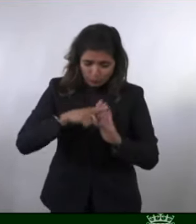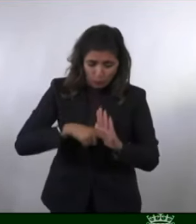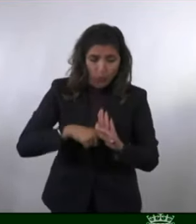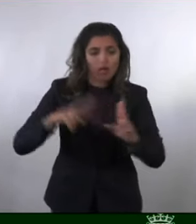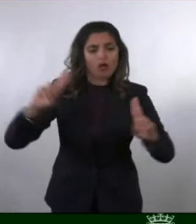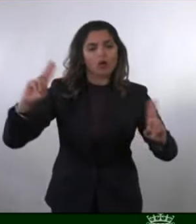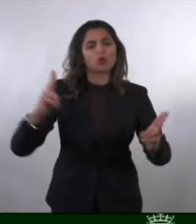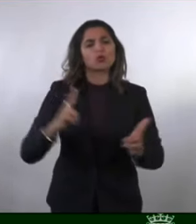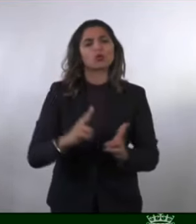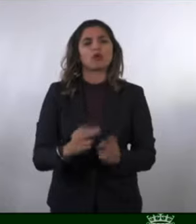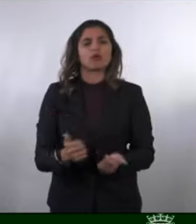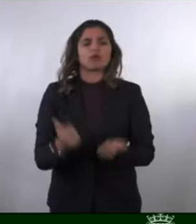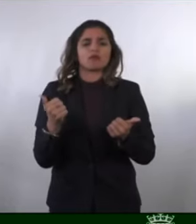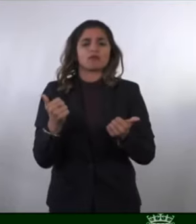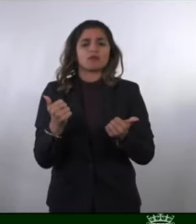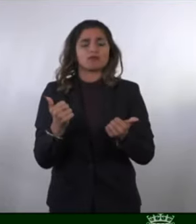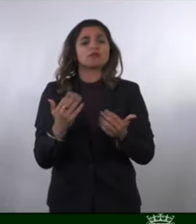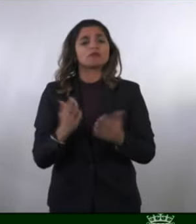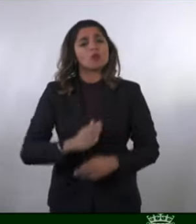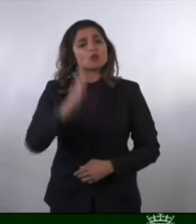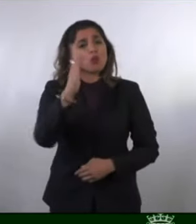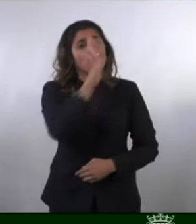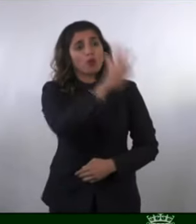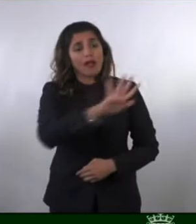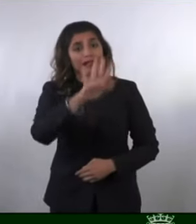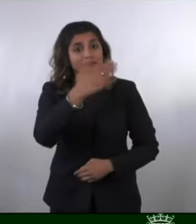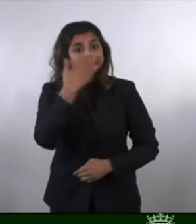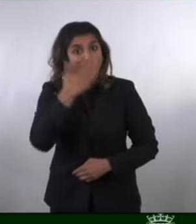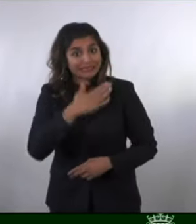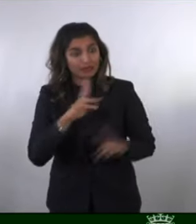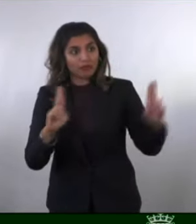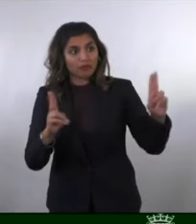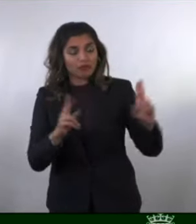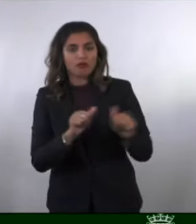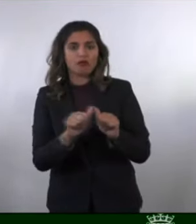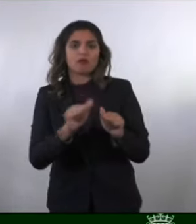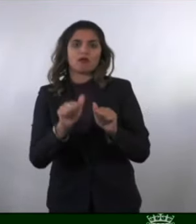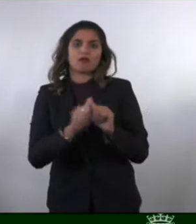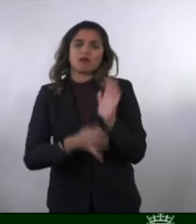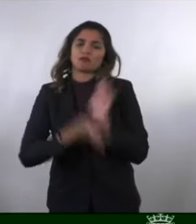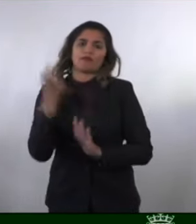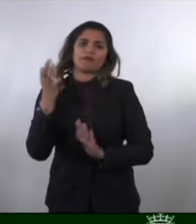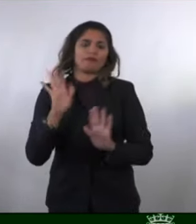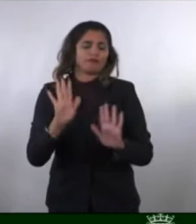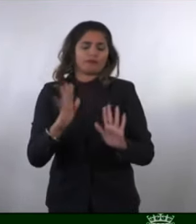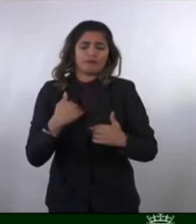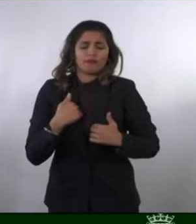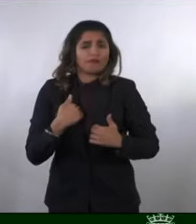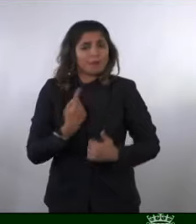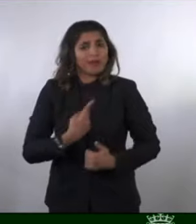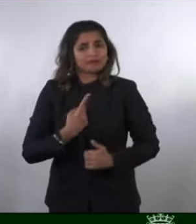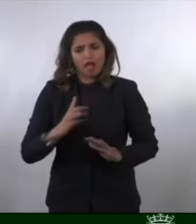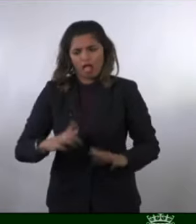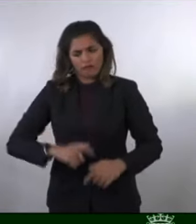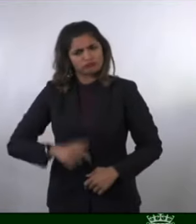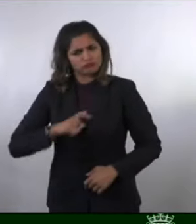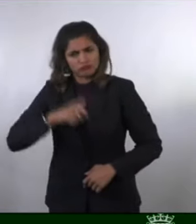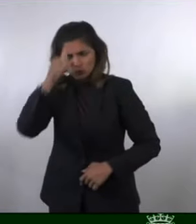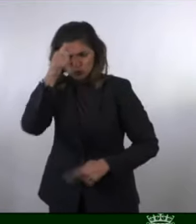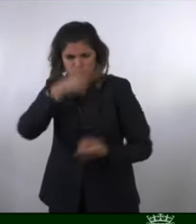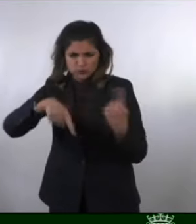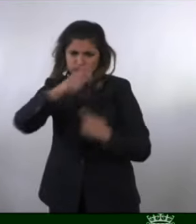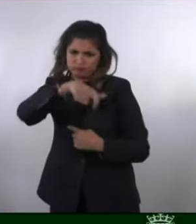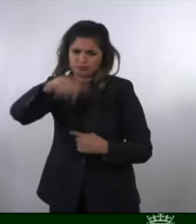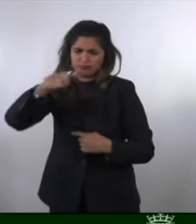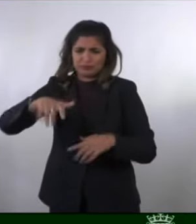in particular, it's now starting to track down across the country, and I have every confidence in the wisdom of the